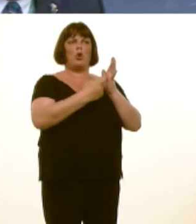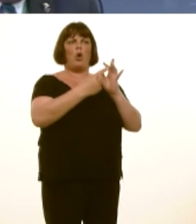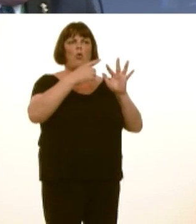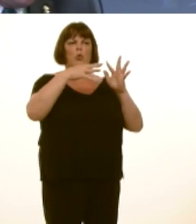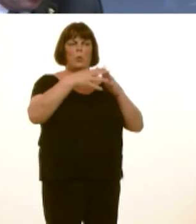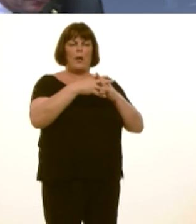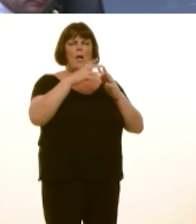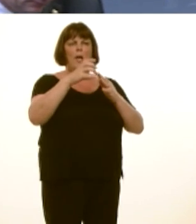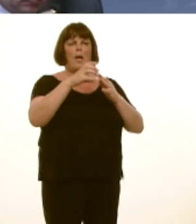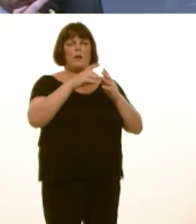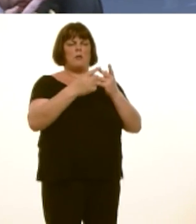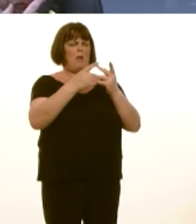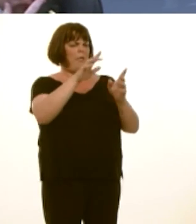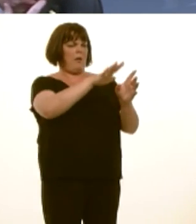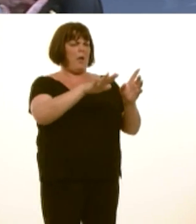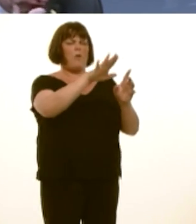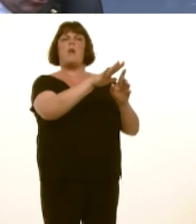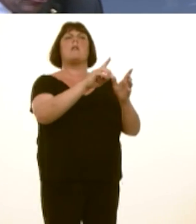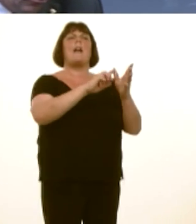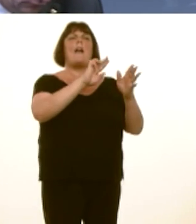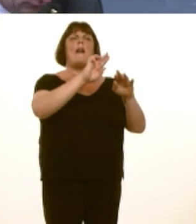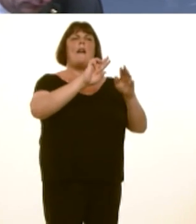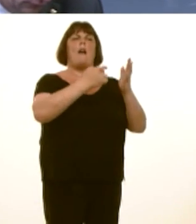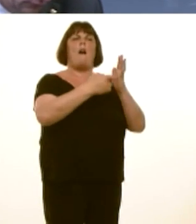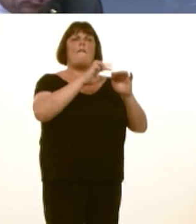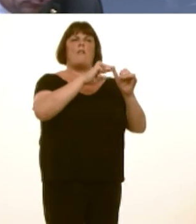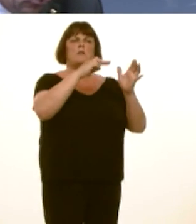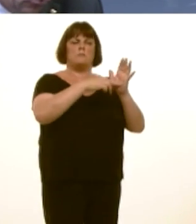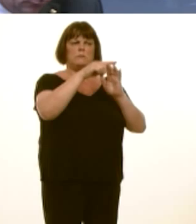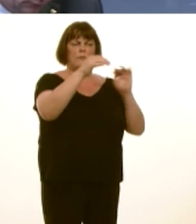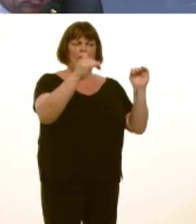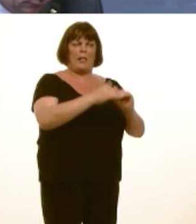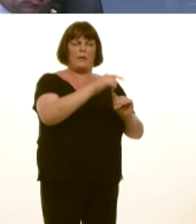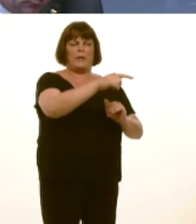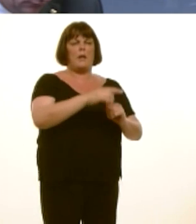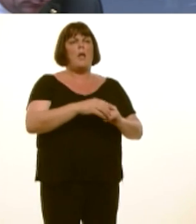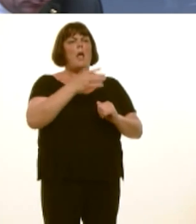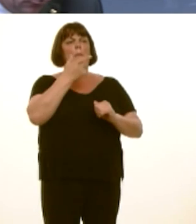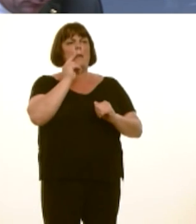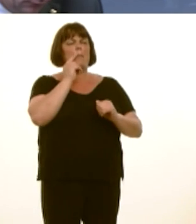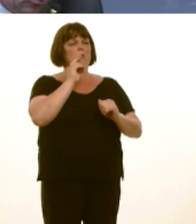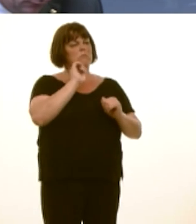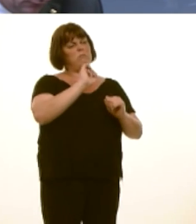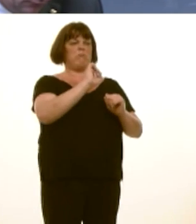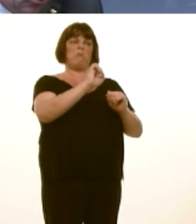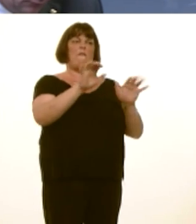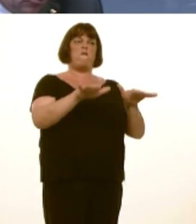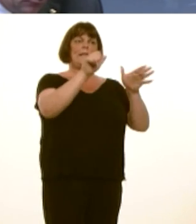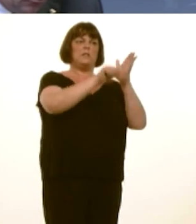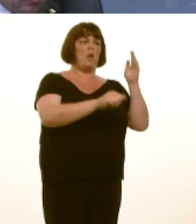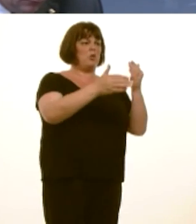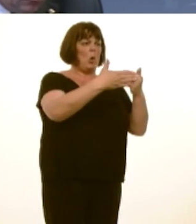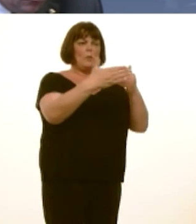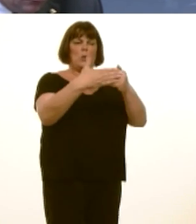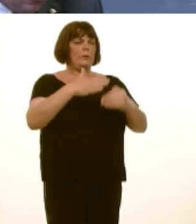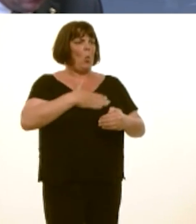communities where it had started, and those communities should not have to travel a great distance to access that service. And later in that meeting, the